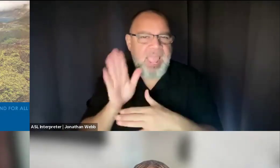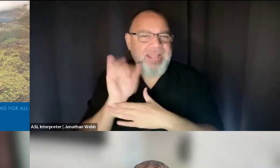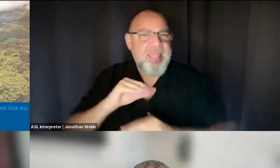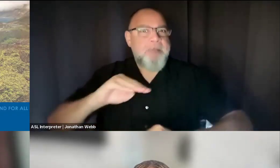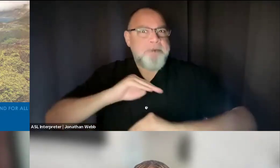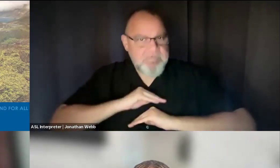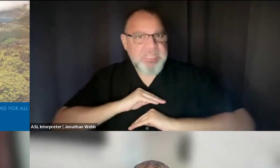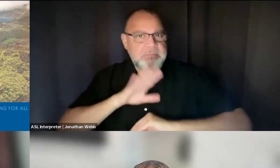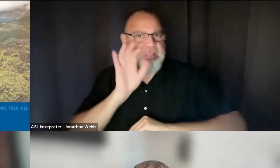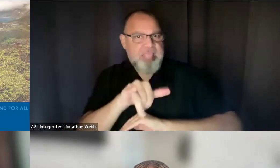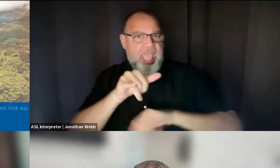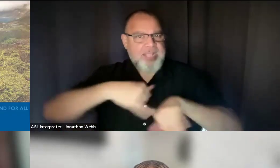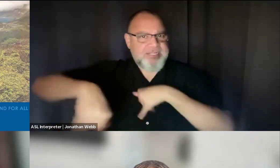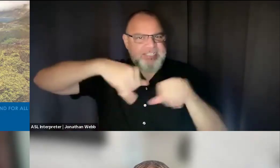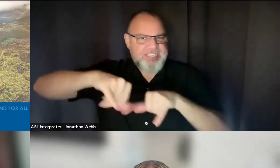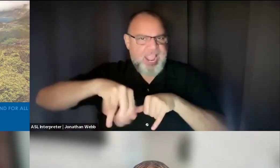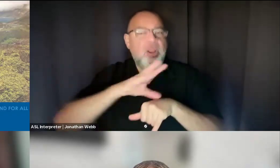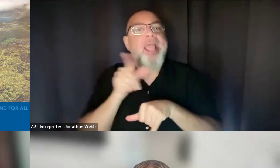probably see that.